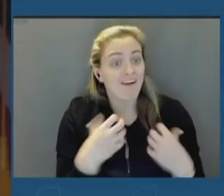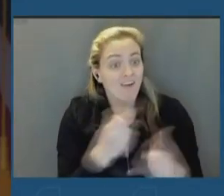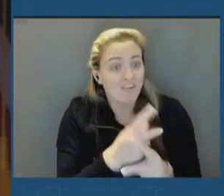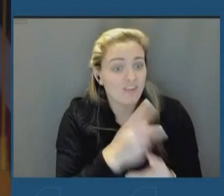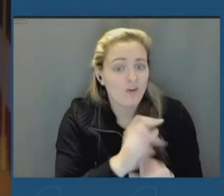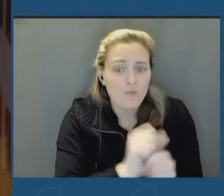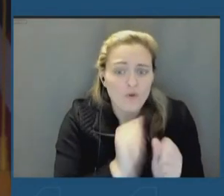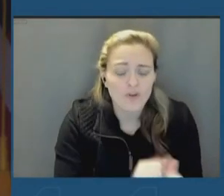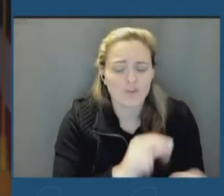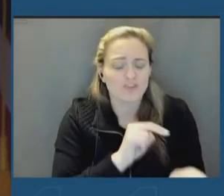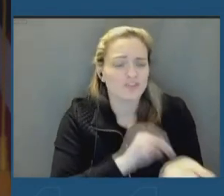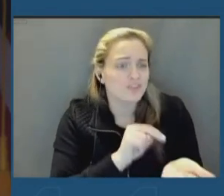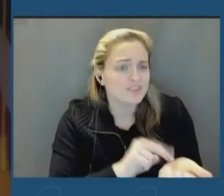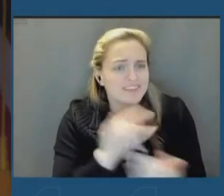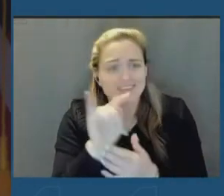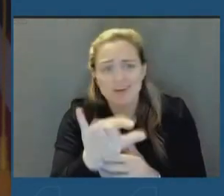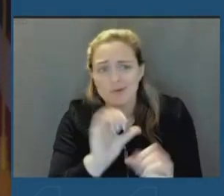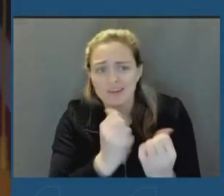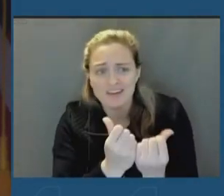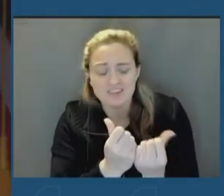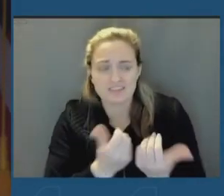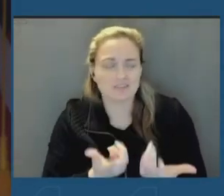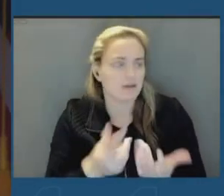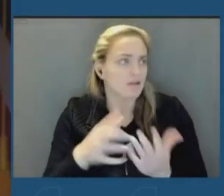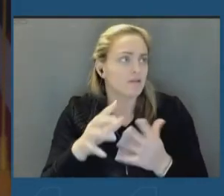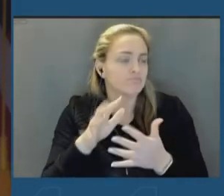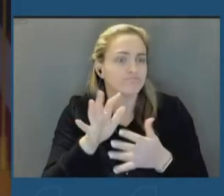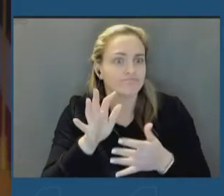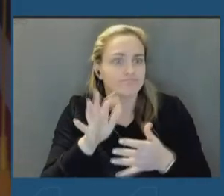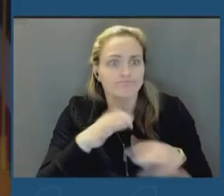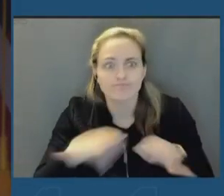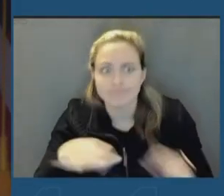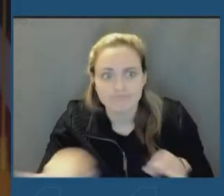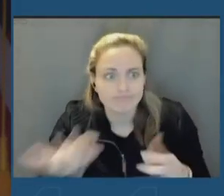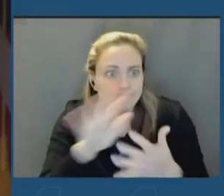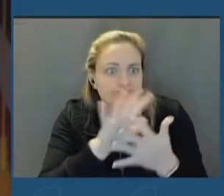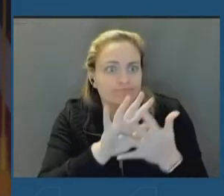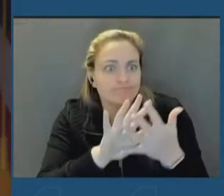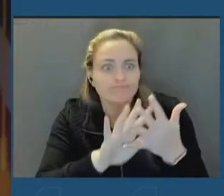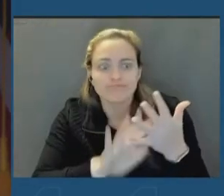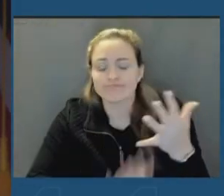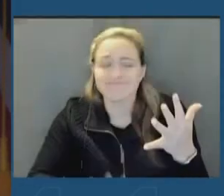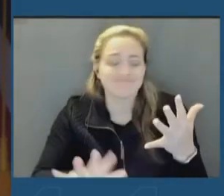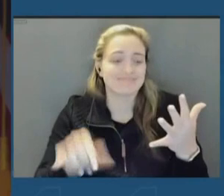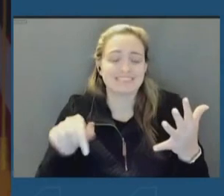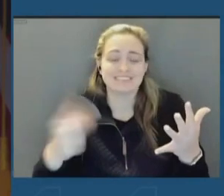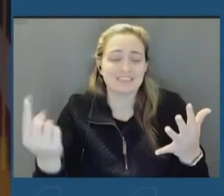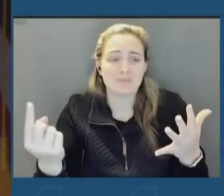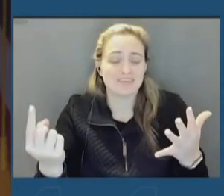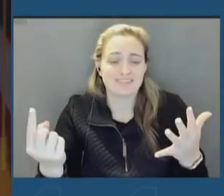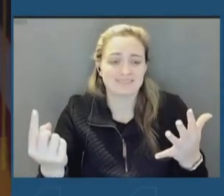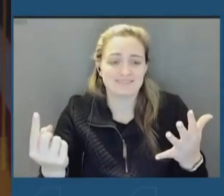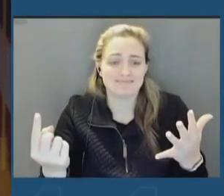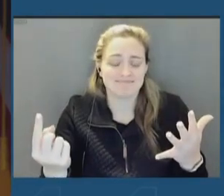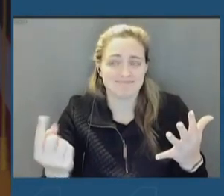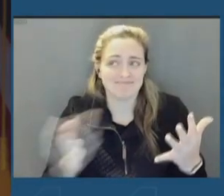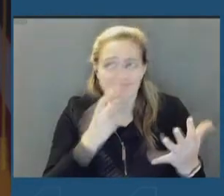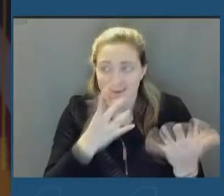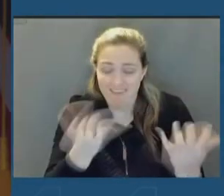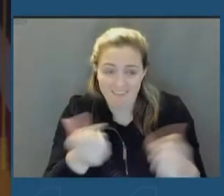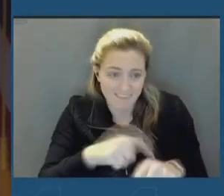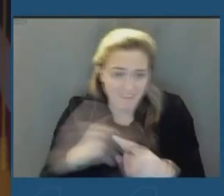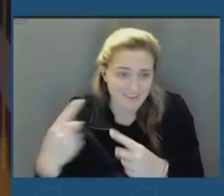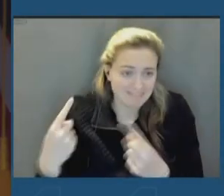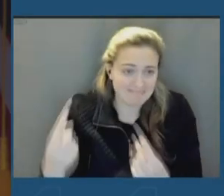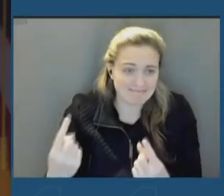county agencies, I could go on forever and ever. You can tell this is something that, while a little time has passed, I